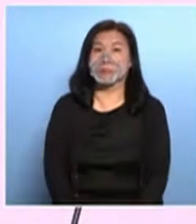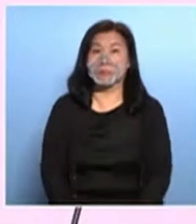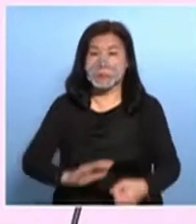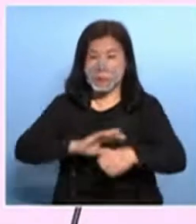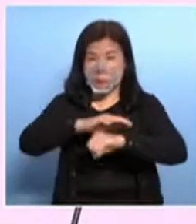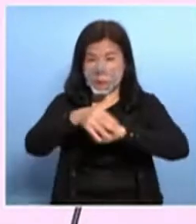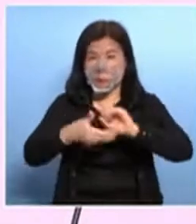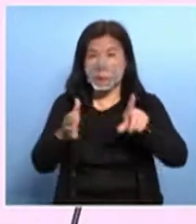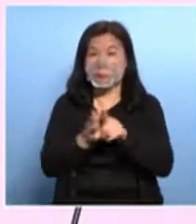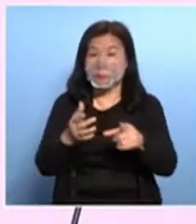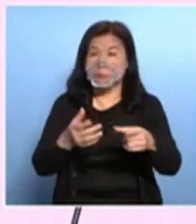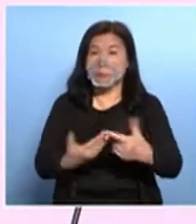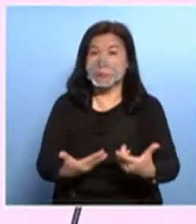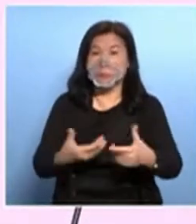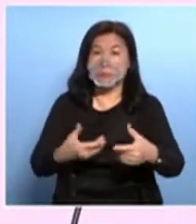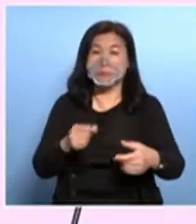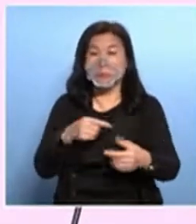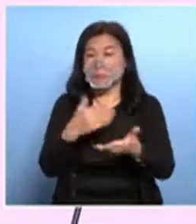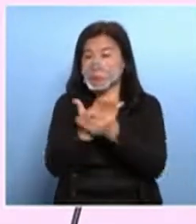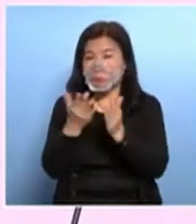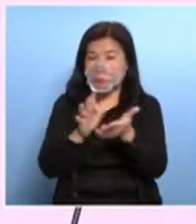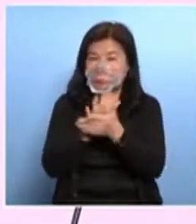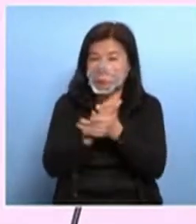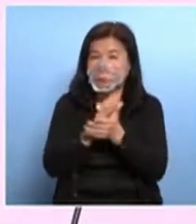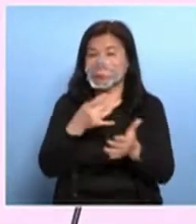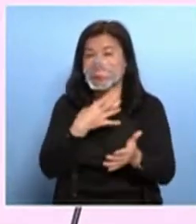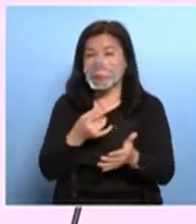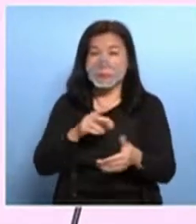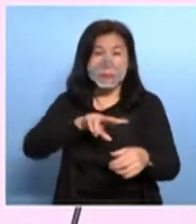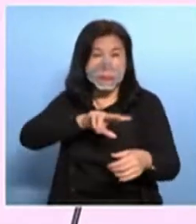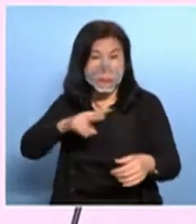market, seeking progress while maintaining stability.